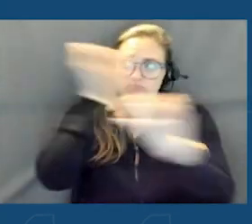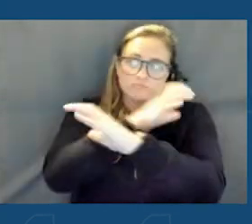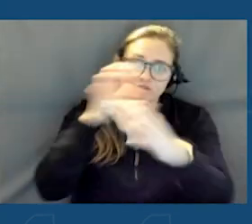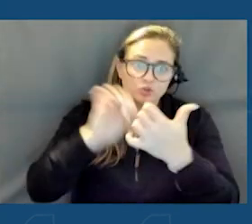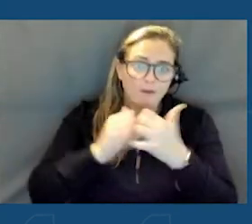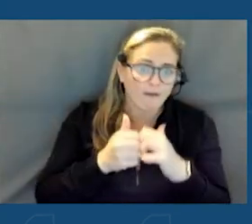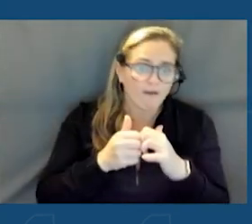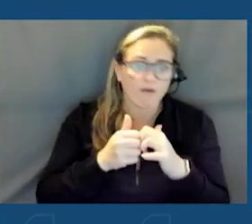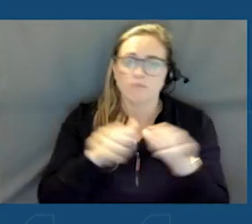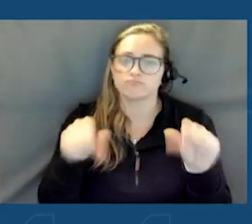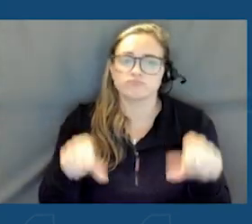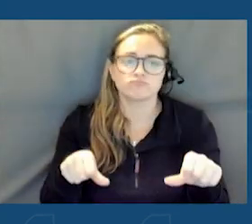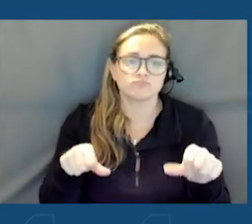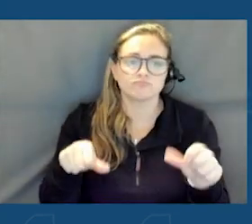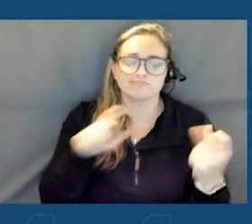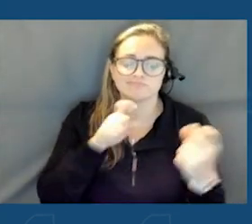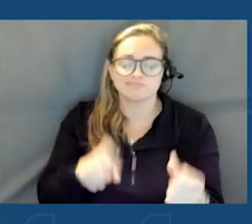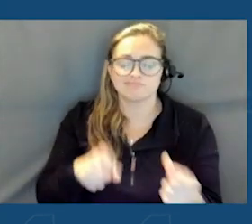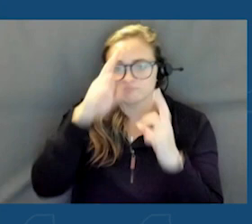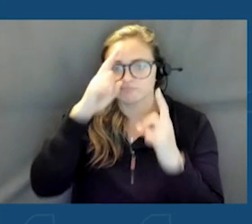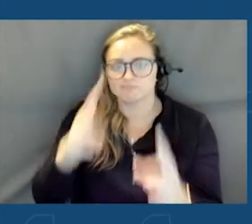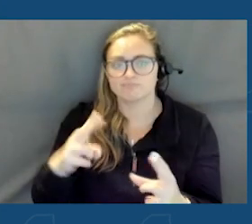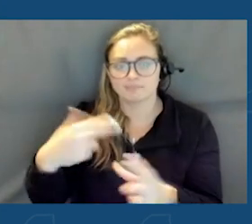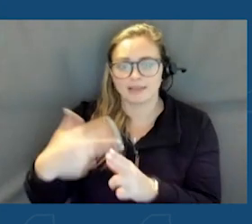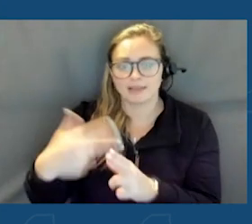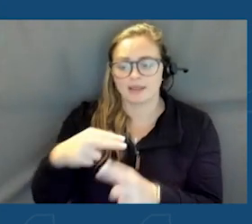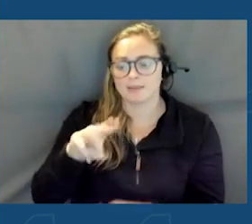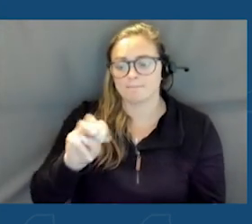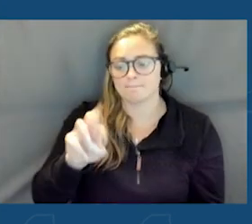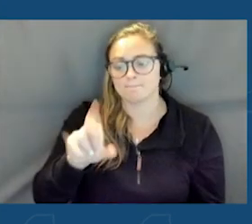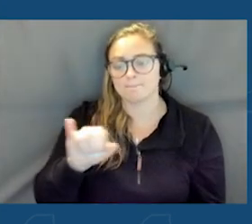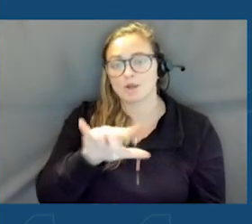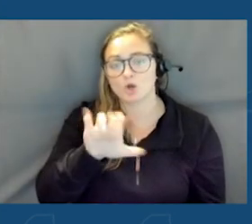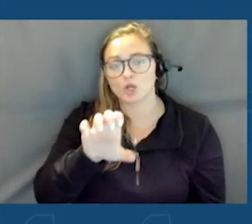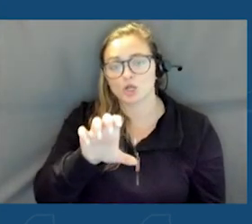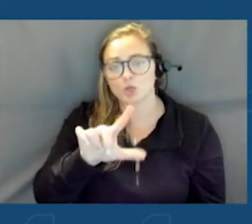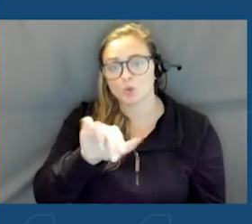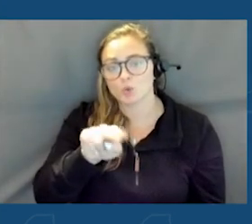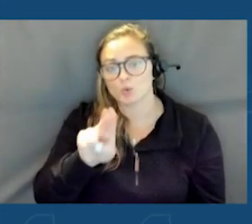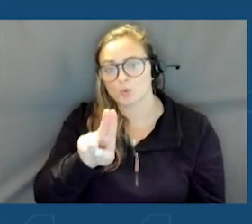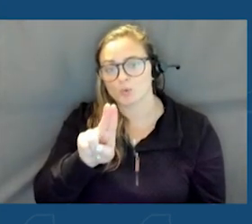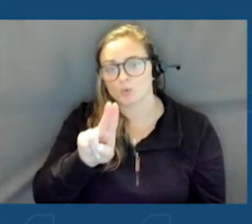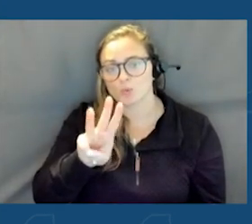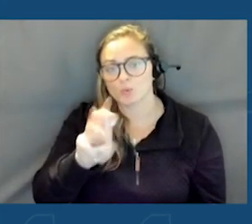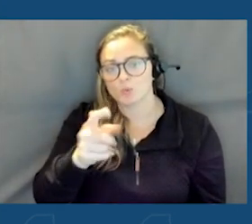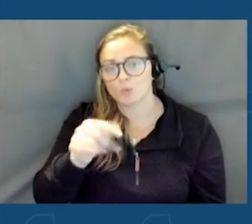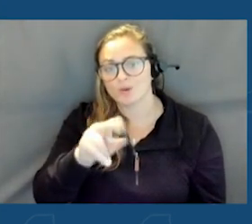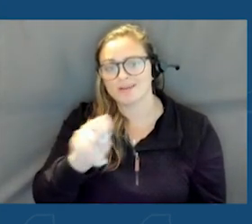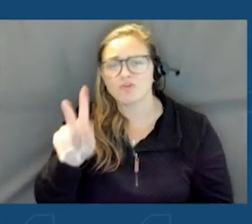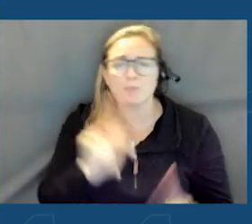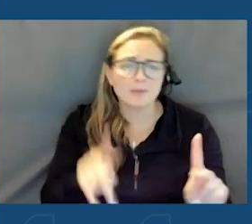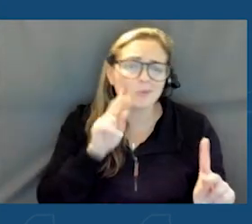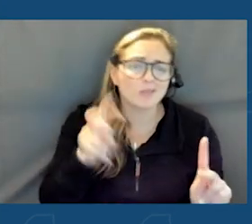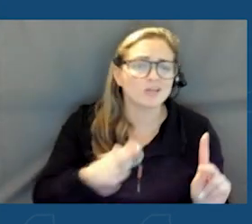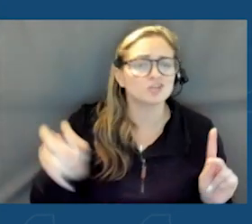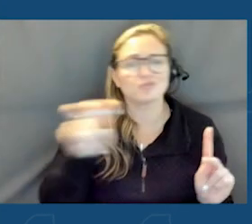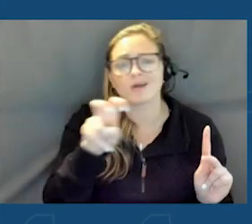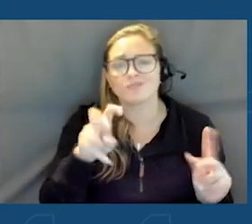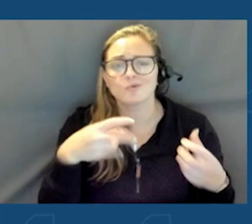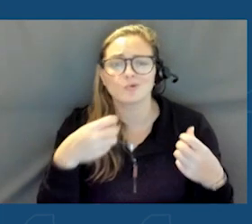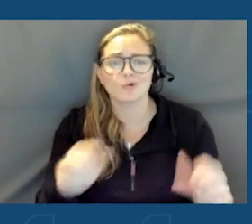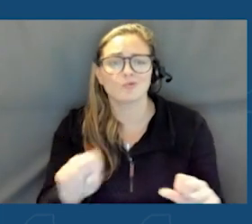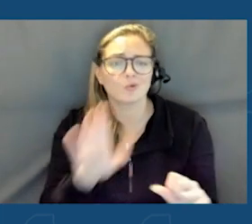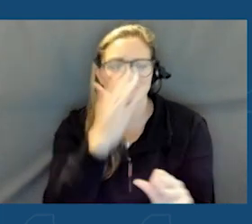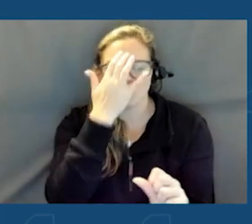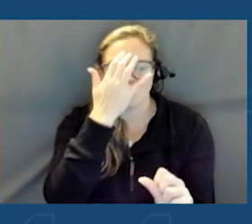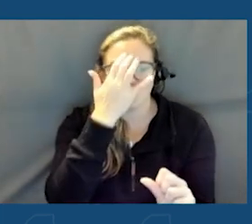can make a contribution so the name Marylou Whitney will be forever known by people who travel on our roads here. And I want to thank Carrie Warner